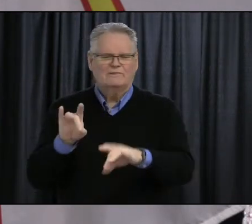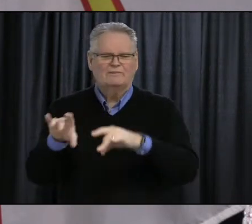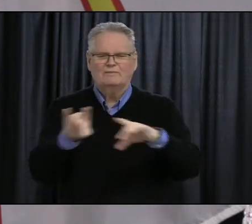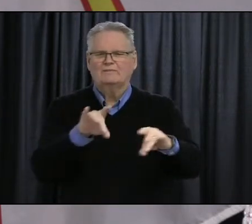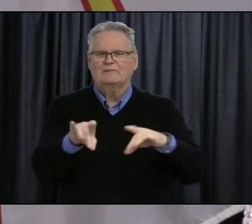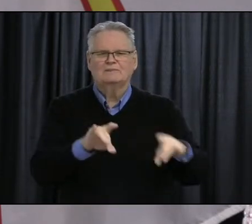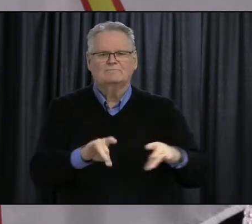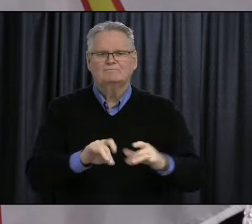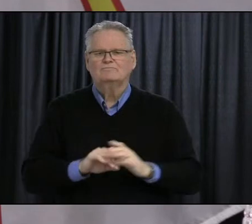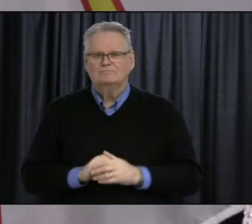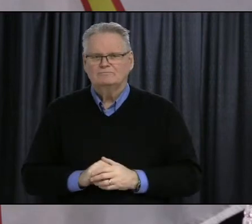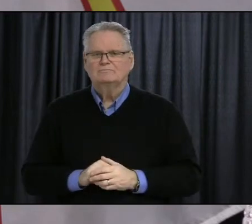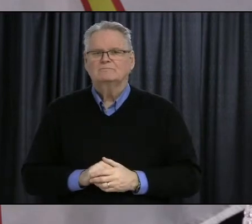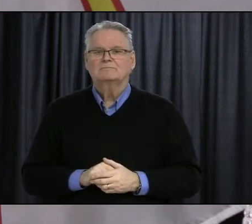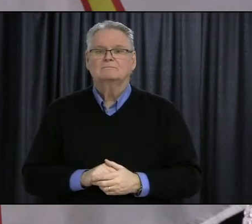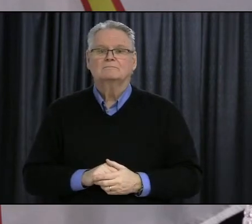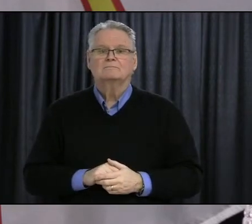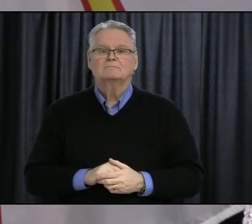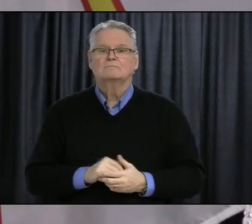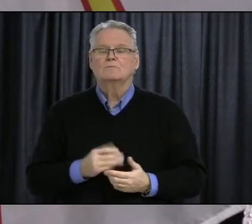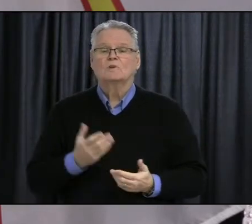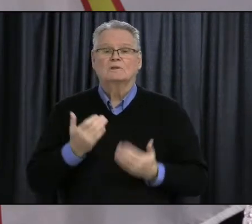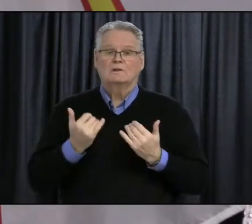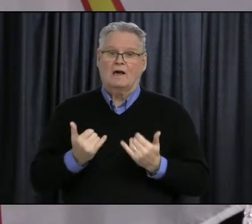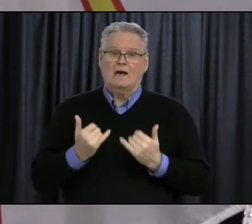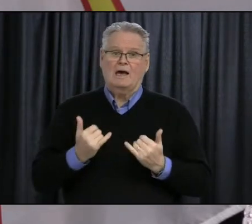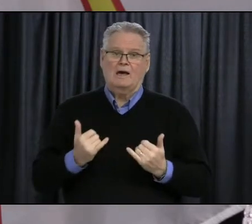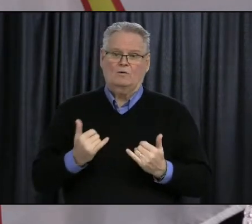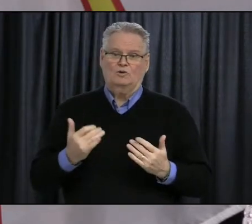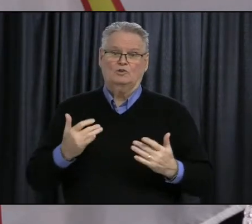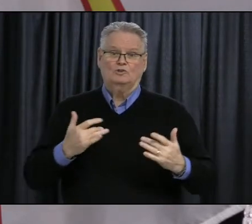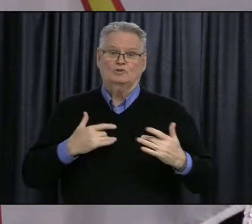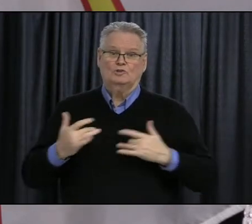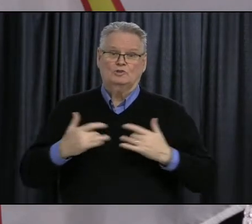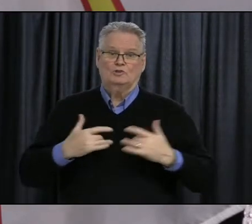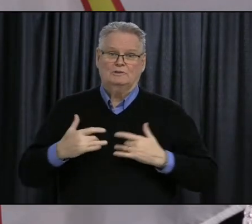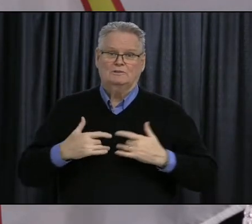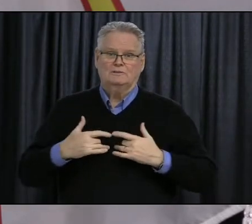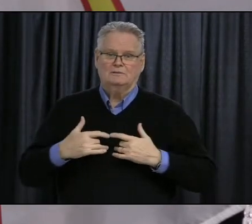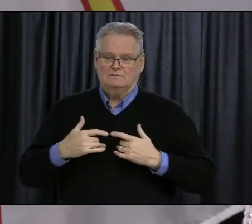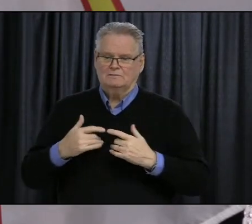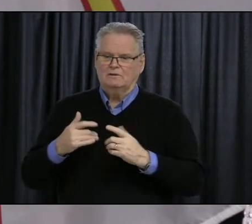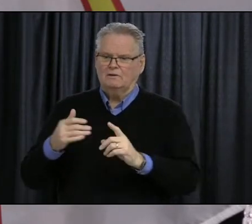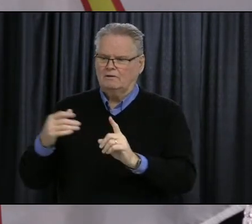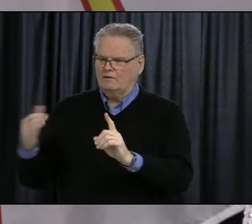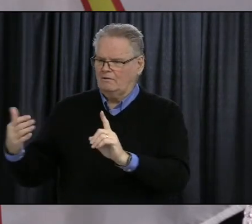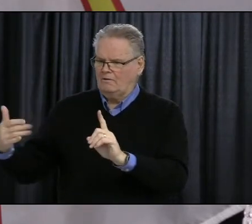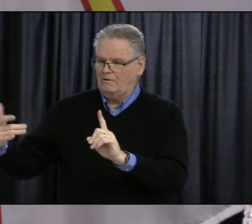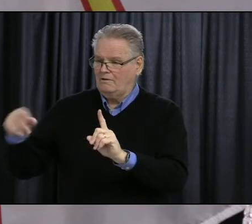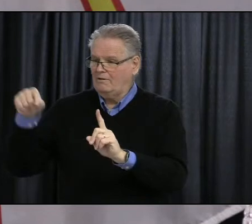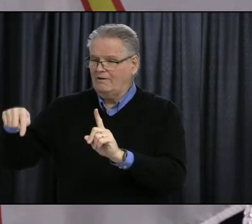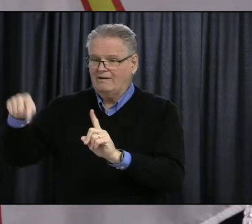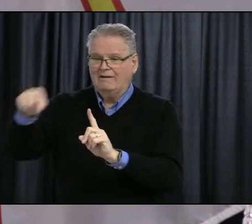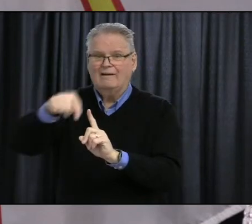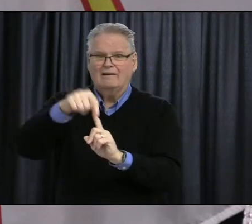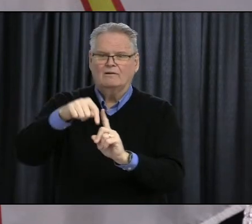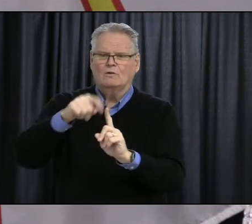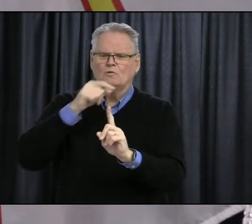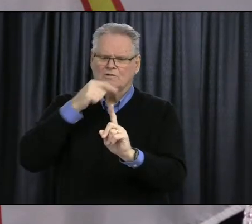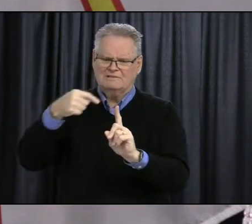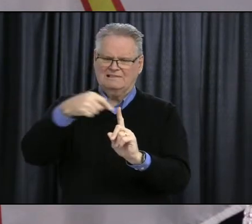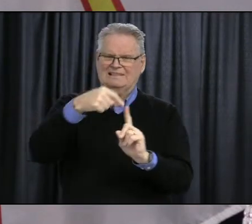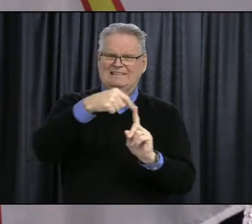sort of that backwards contact tracing and where people may have potentially been exposed.